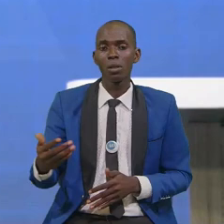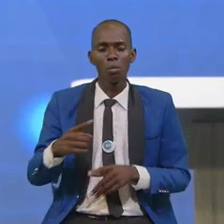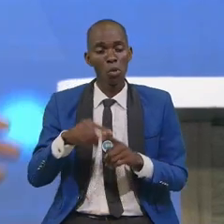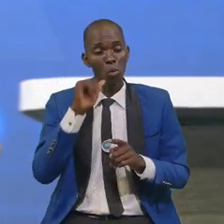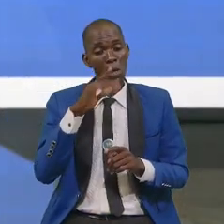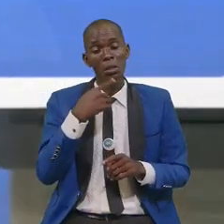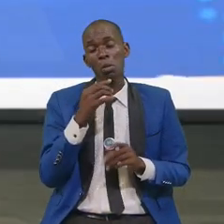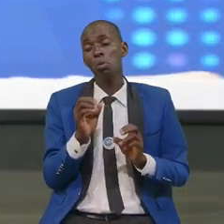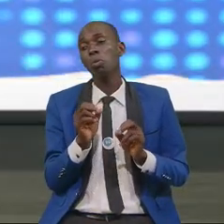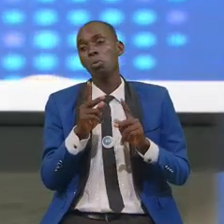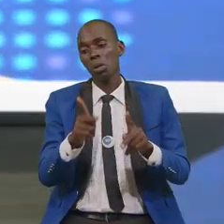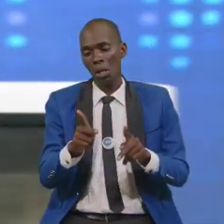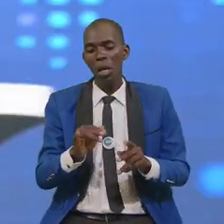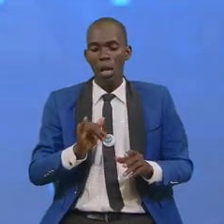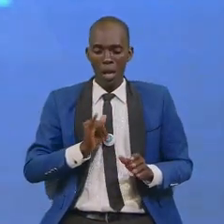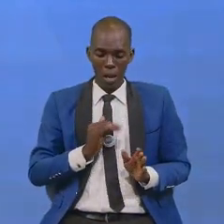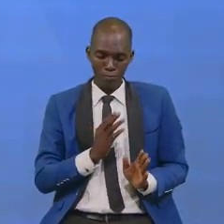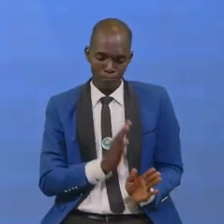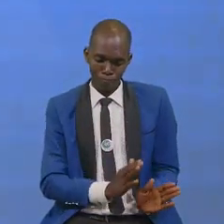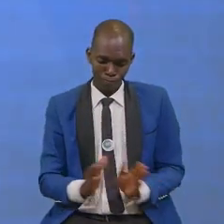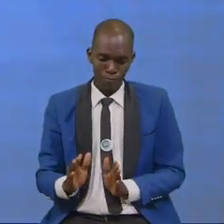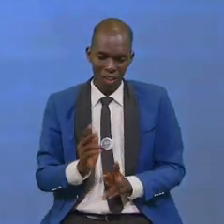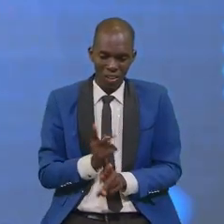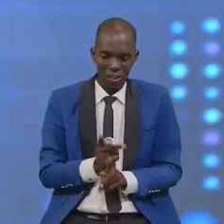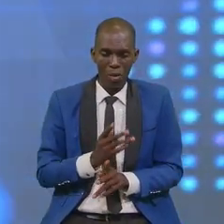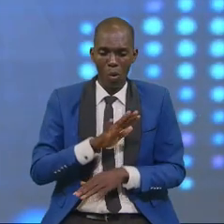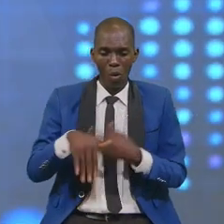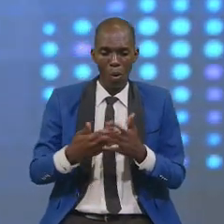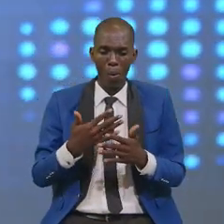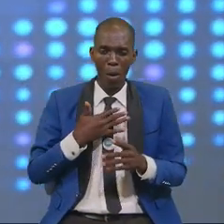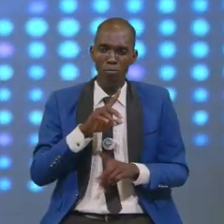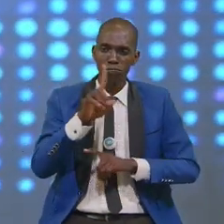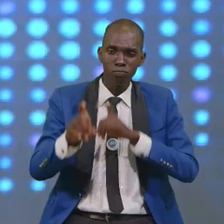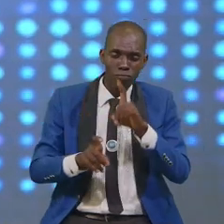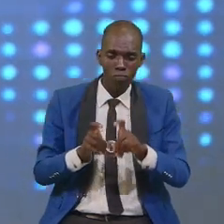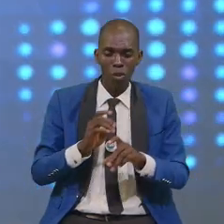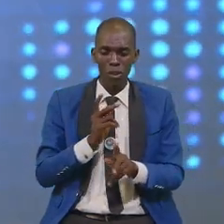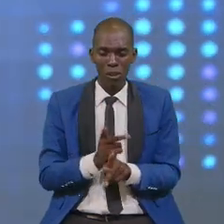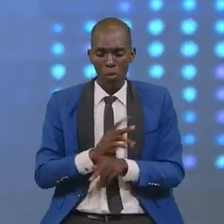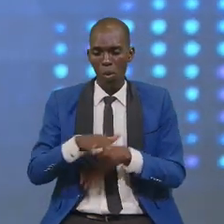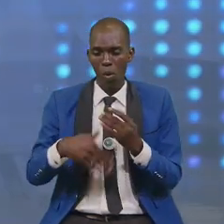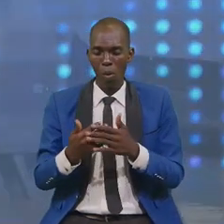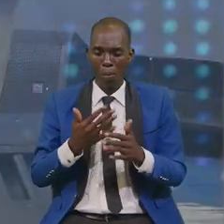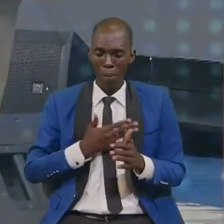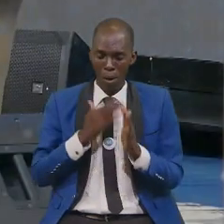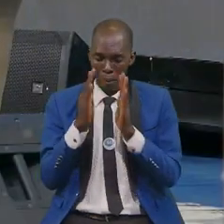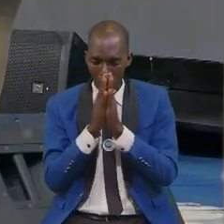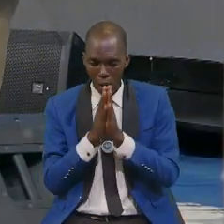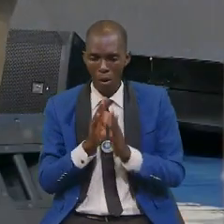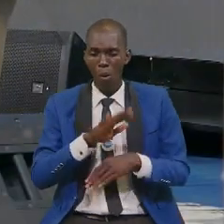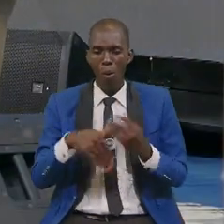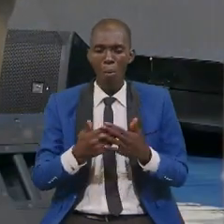reserve all my questions. I reserve all my prayers. I reserve all my desires until